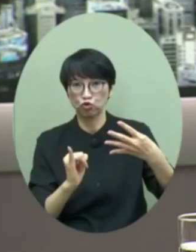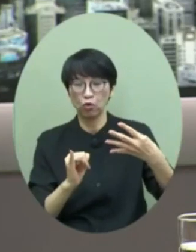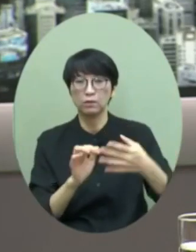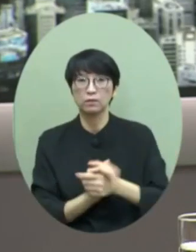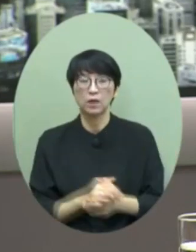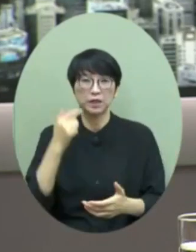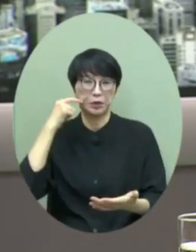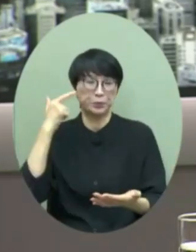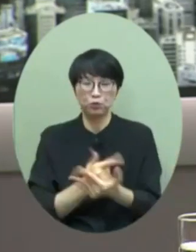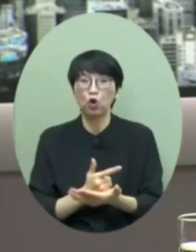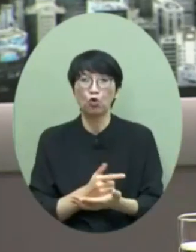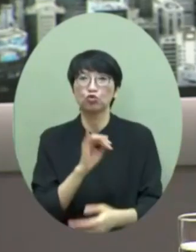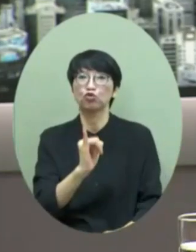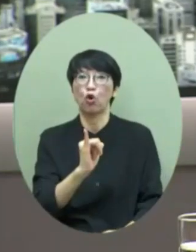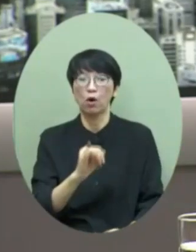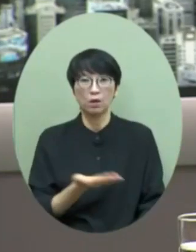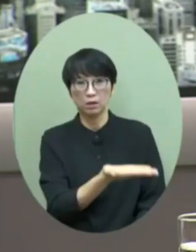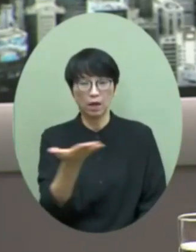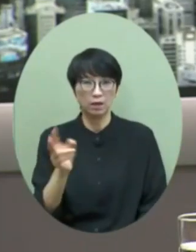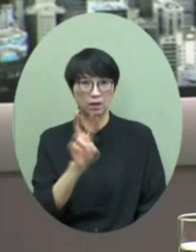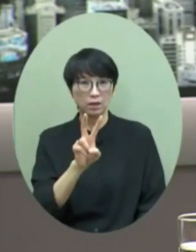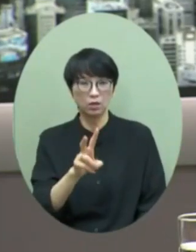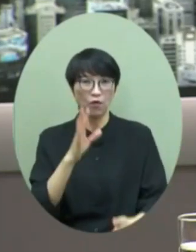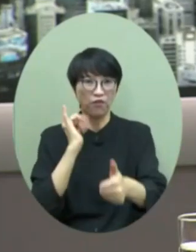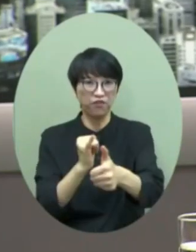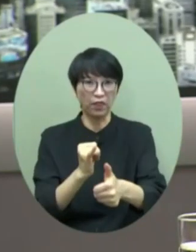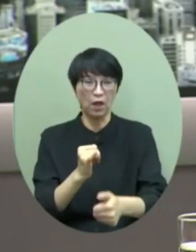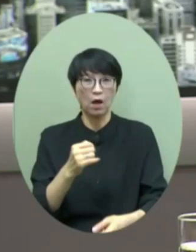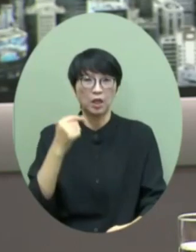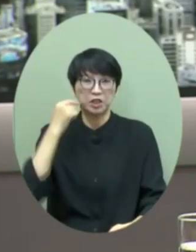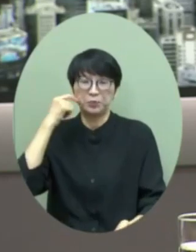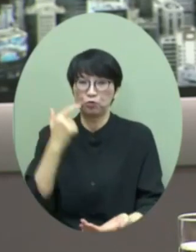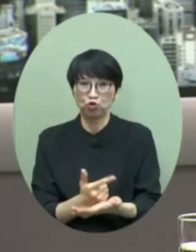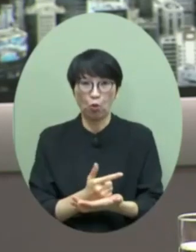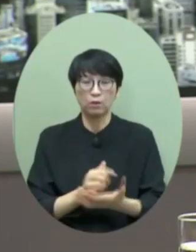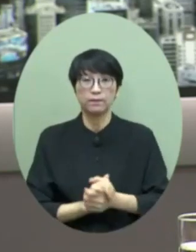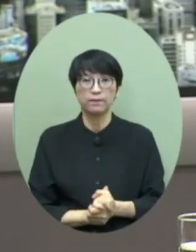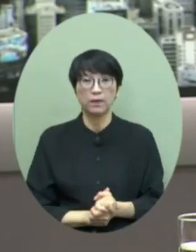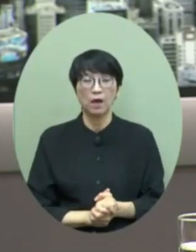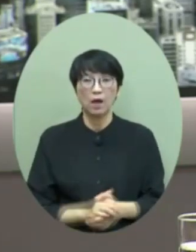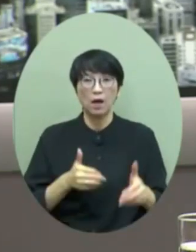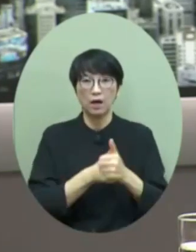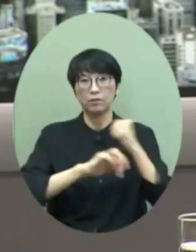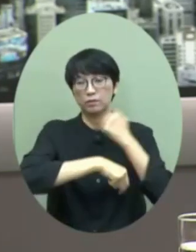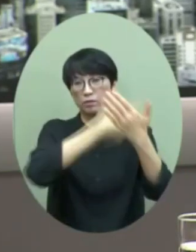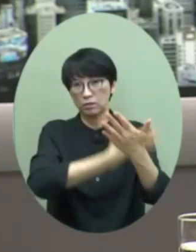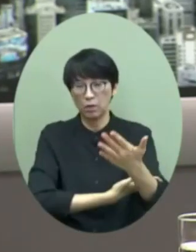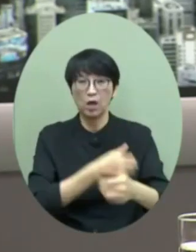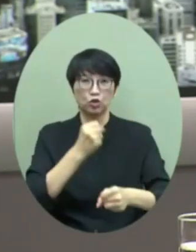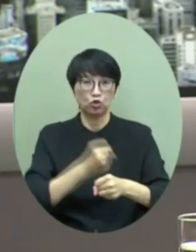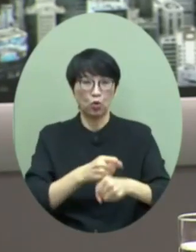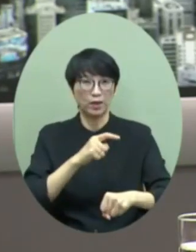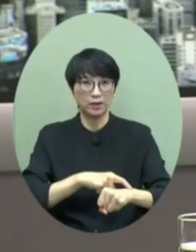Because there are 4 types of serious crimes here. They are serious crimes, and you see the penalties are